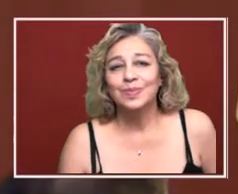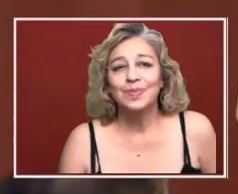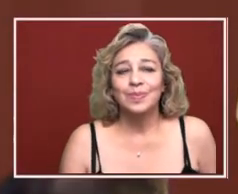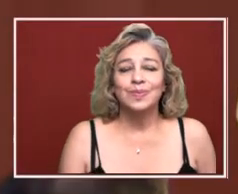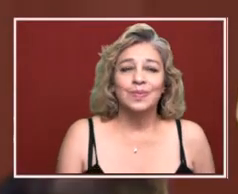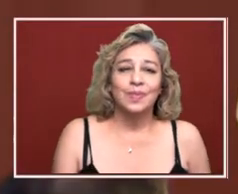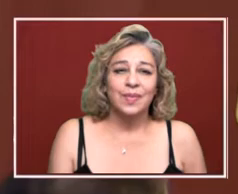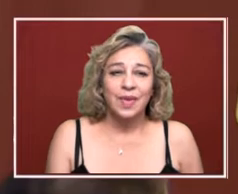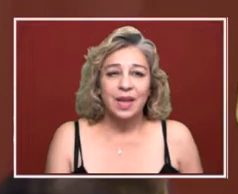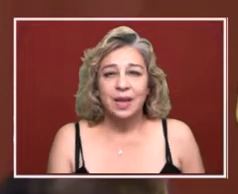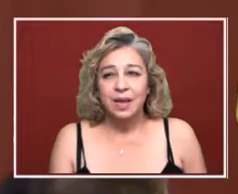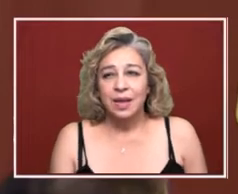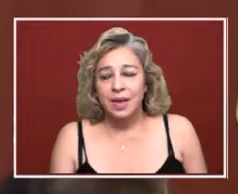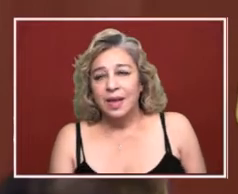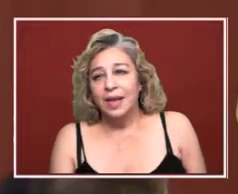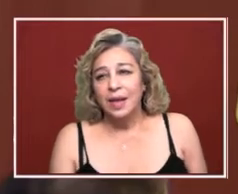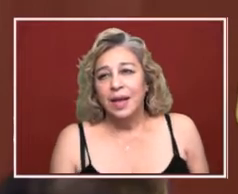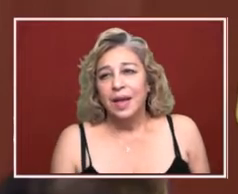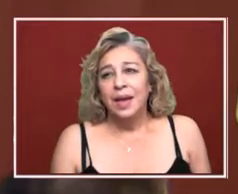Un jornal